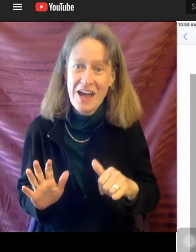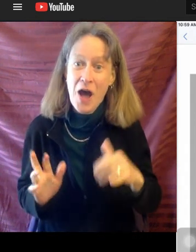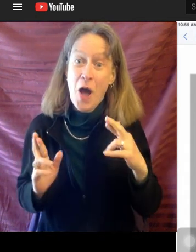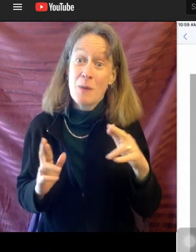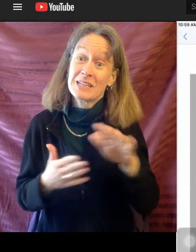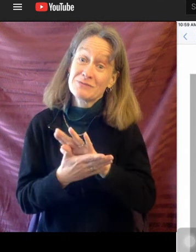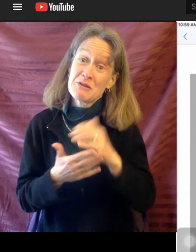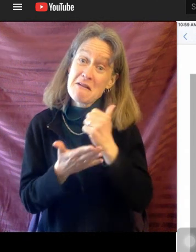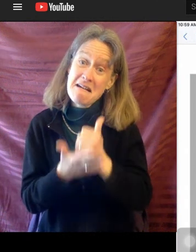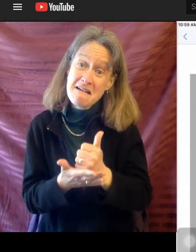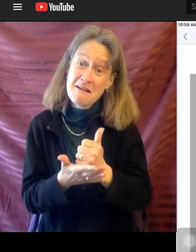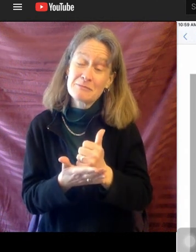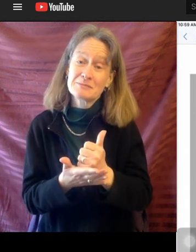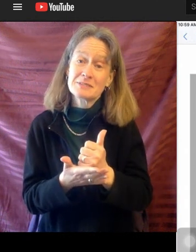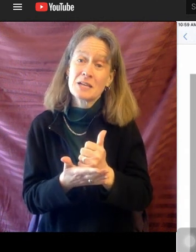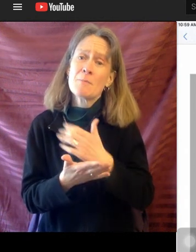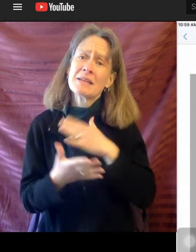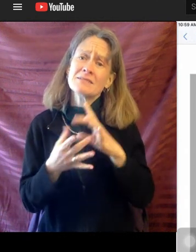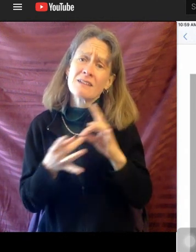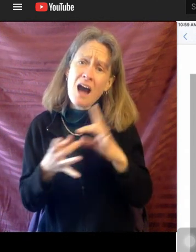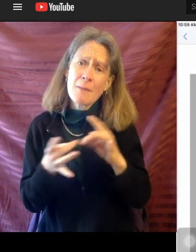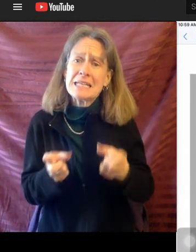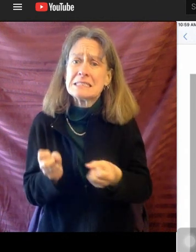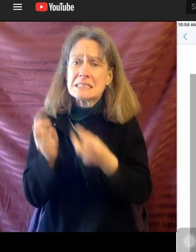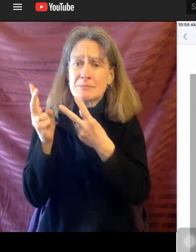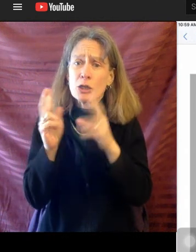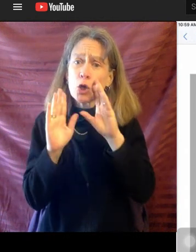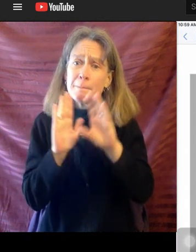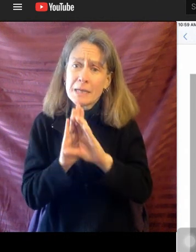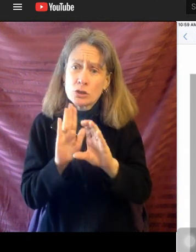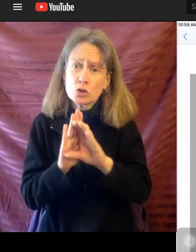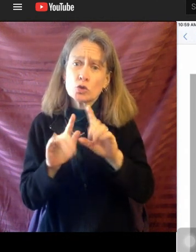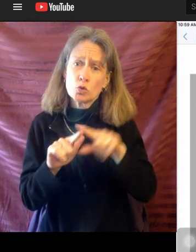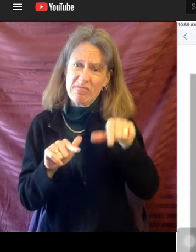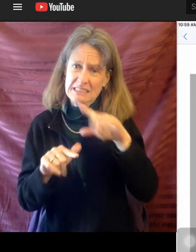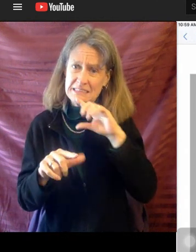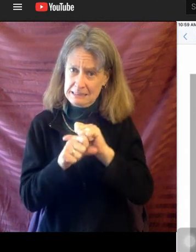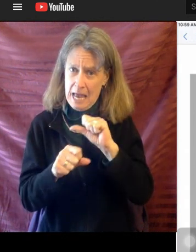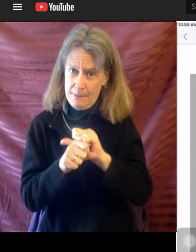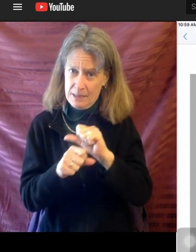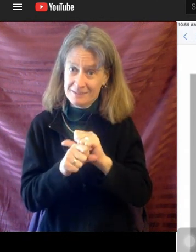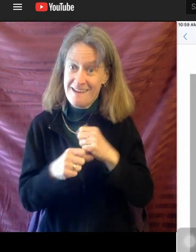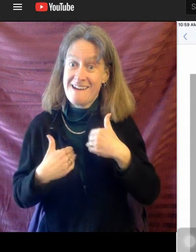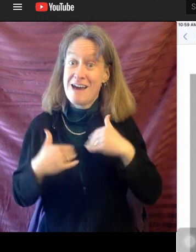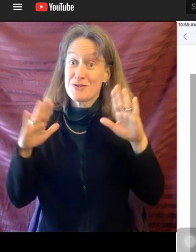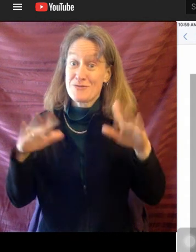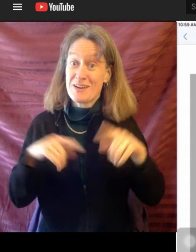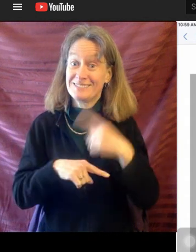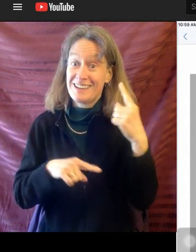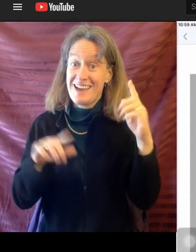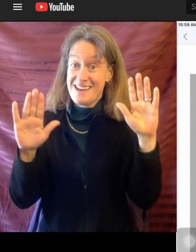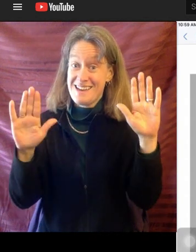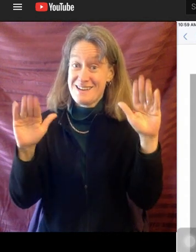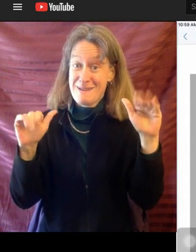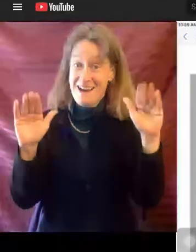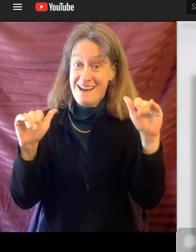and please comment and submit your pictures to this assignment. Have a great day. Bye.